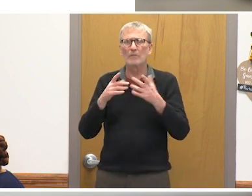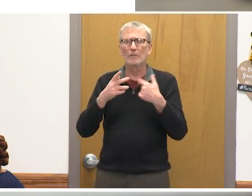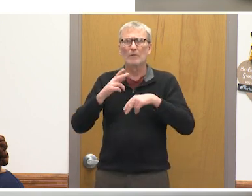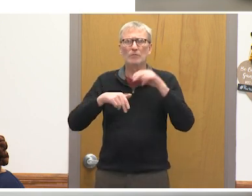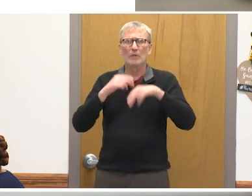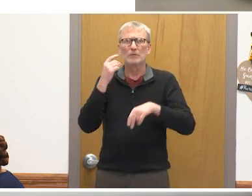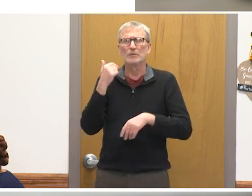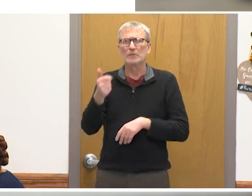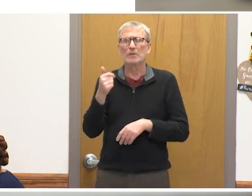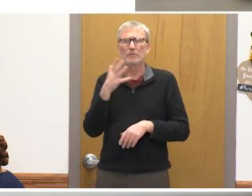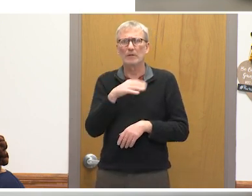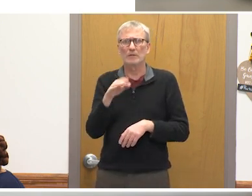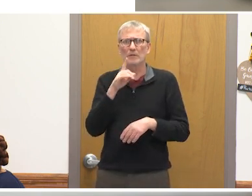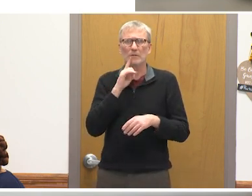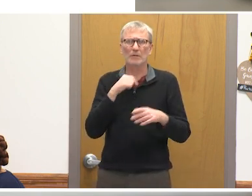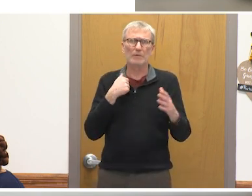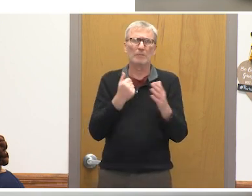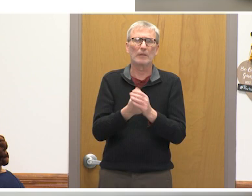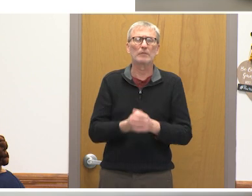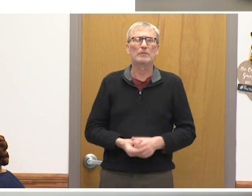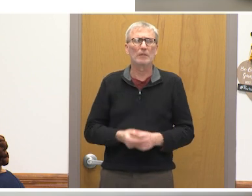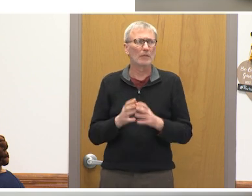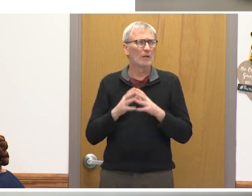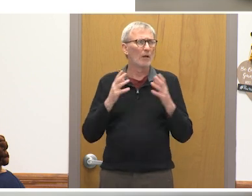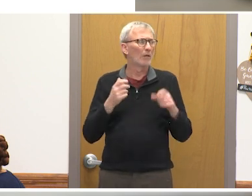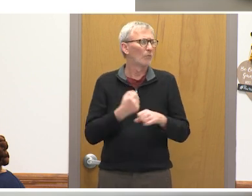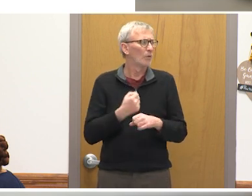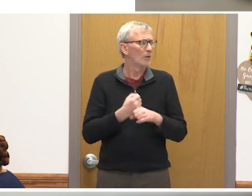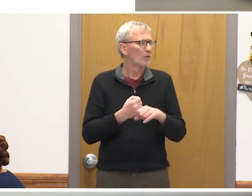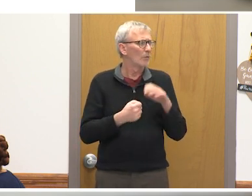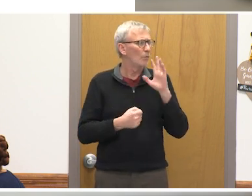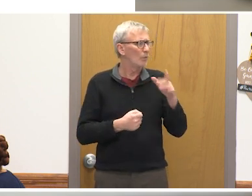or impacts. So a lot of the work will be